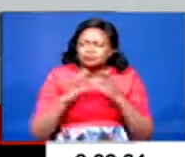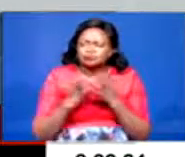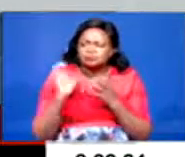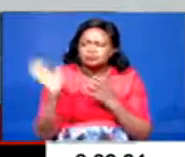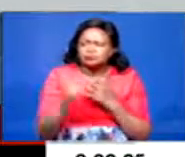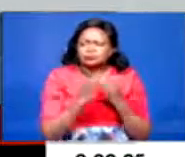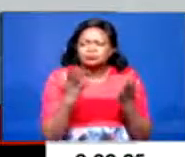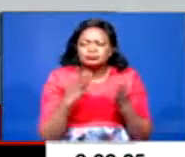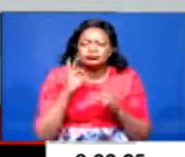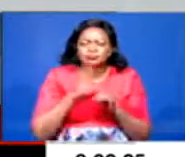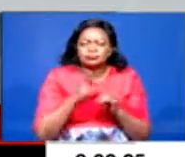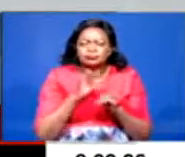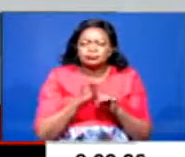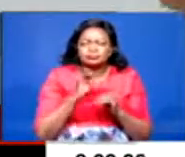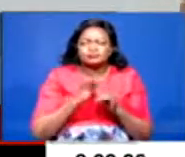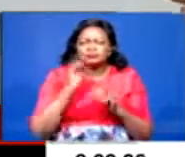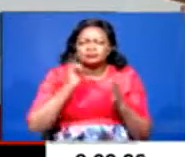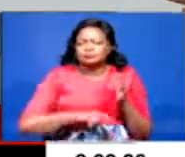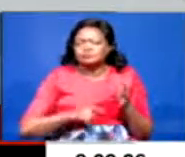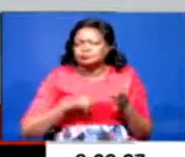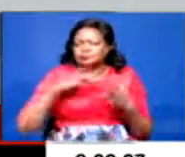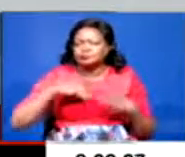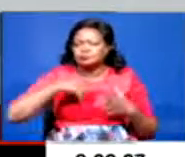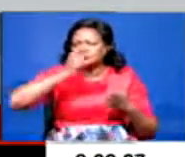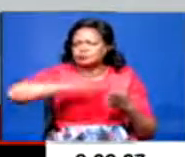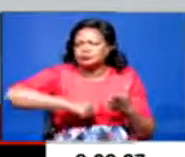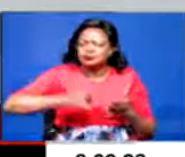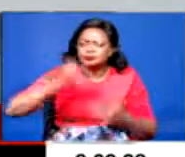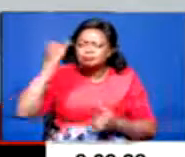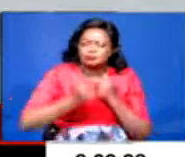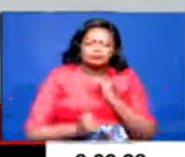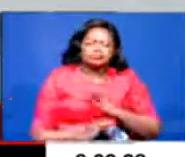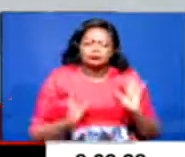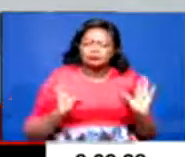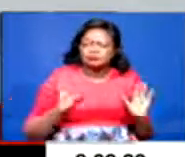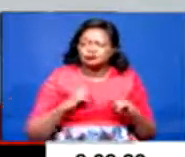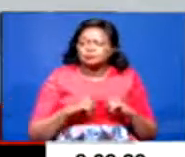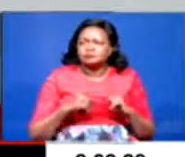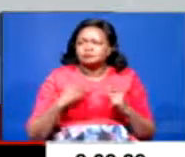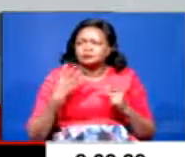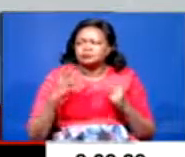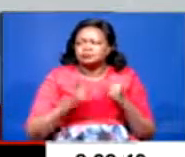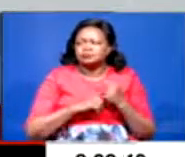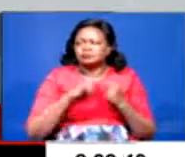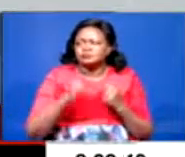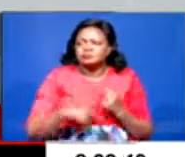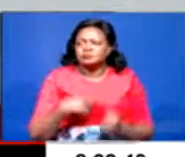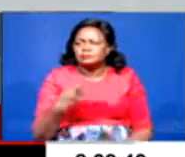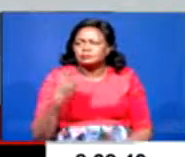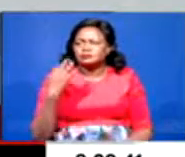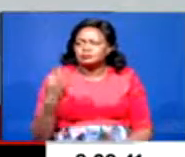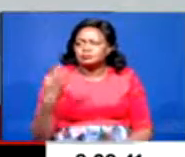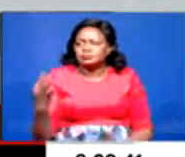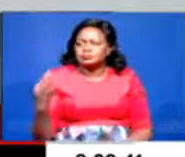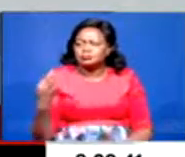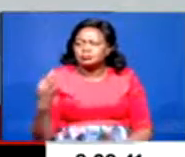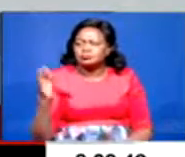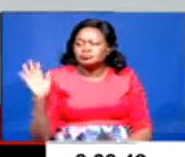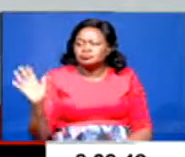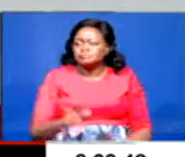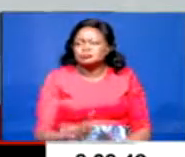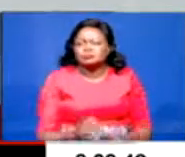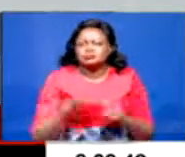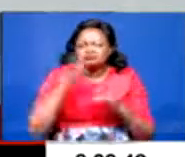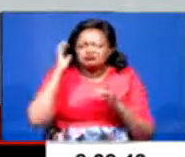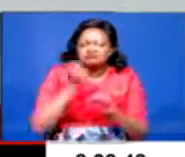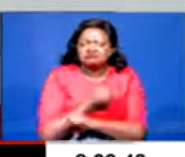have voted, what that guy signs, that's a final. That's it. Yeah, but you know there are 46,233 of those. Chebukati can't go through